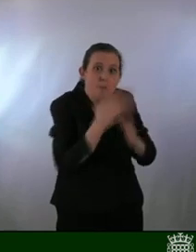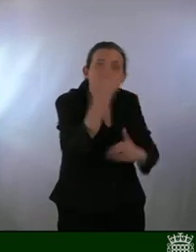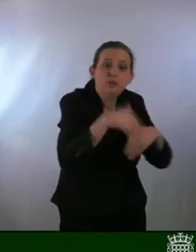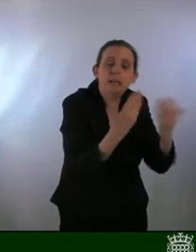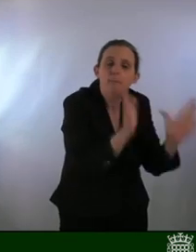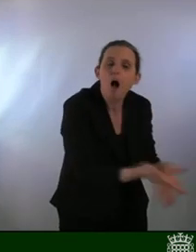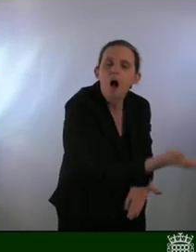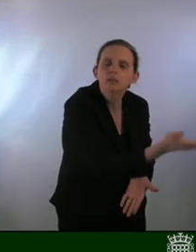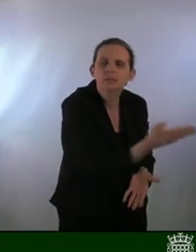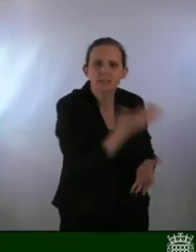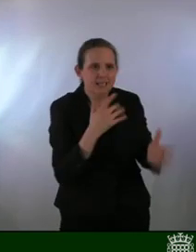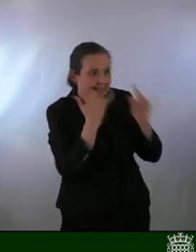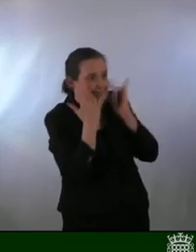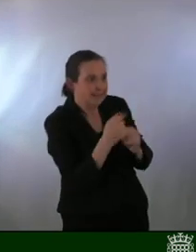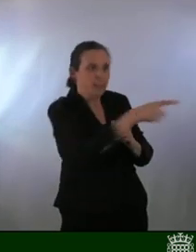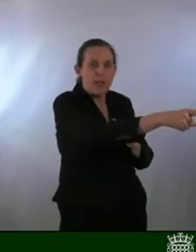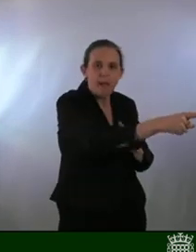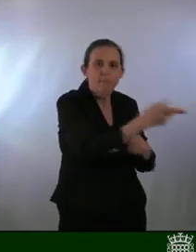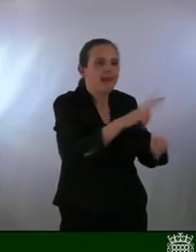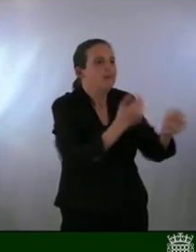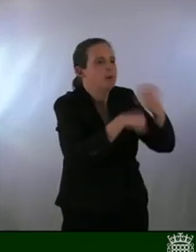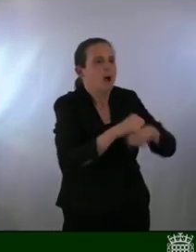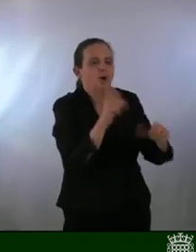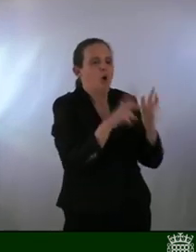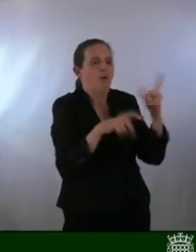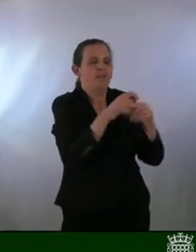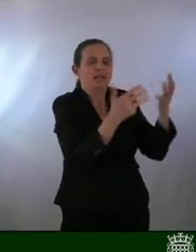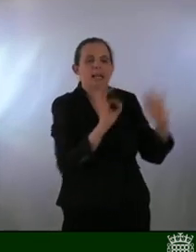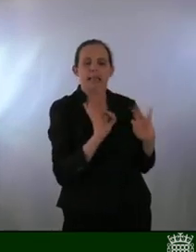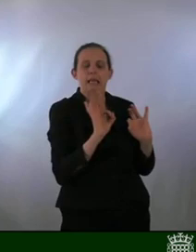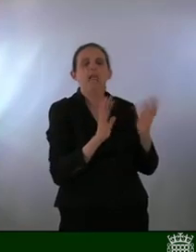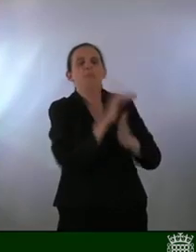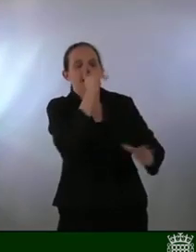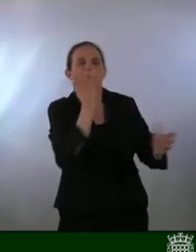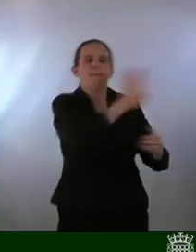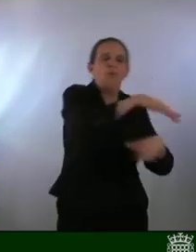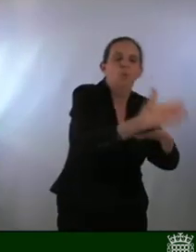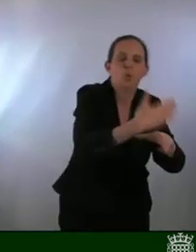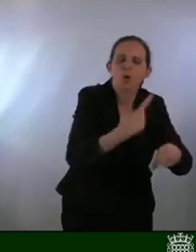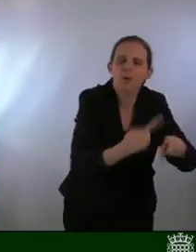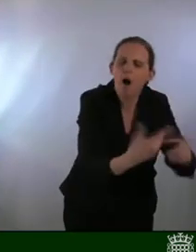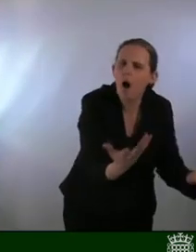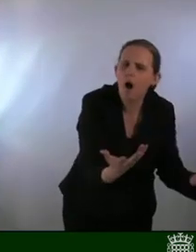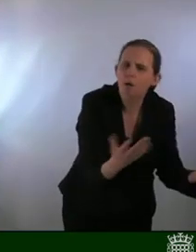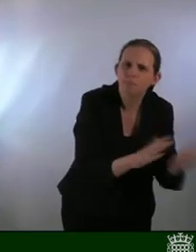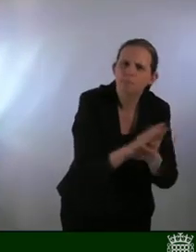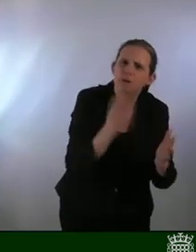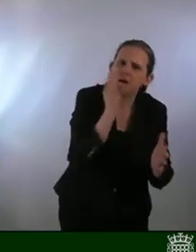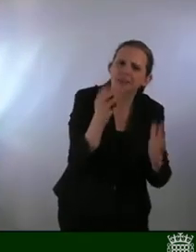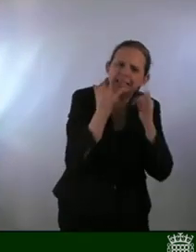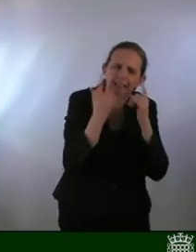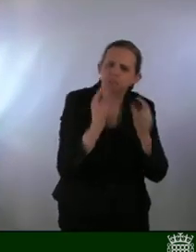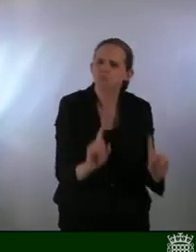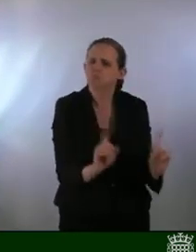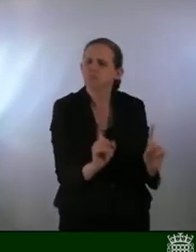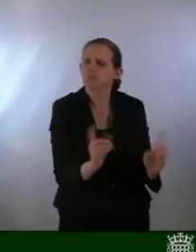if we can test those NHS staff and they get a negative return, we can get them back on the front line sooner. Is the